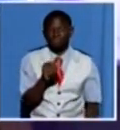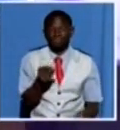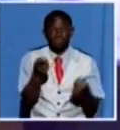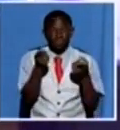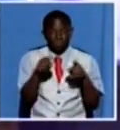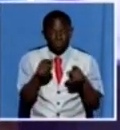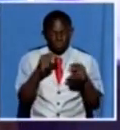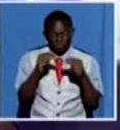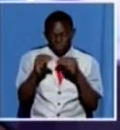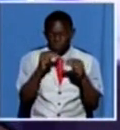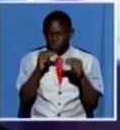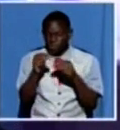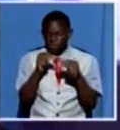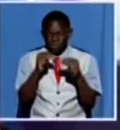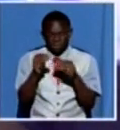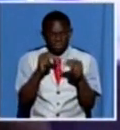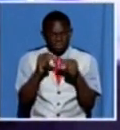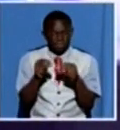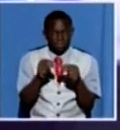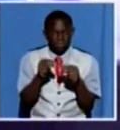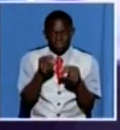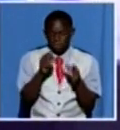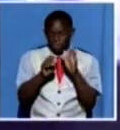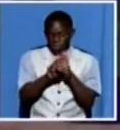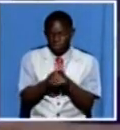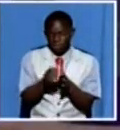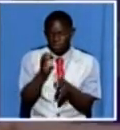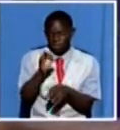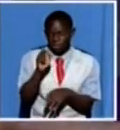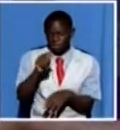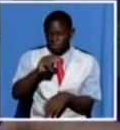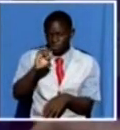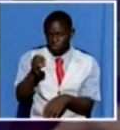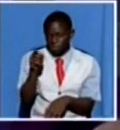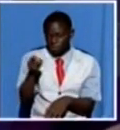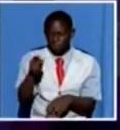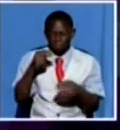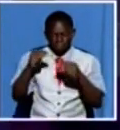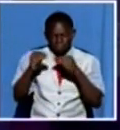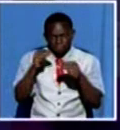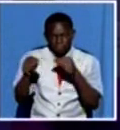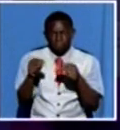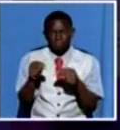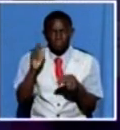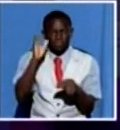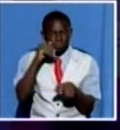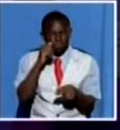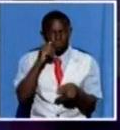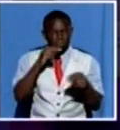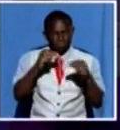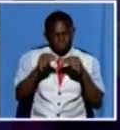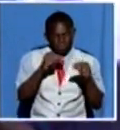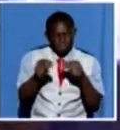with the Franklin Tembo Jr. today. We have negotiated on point A, B, C, D. Tomorrow we are going